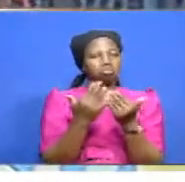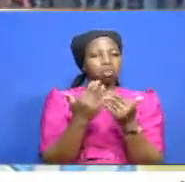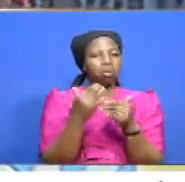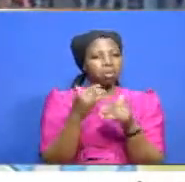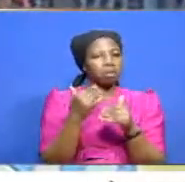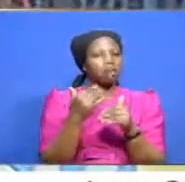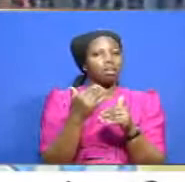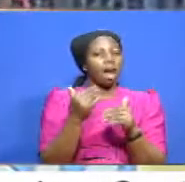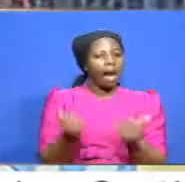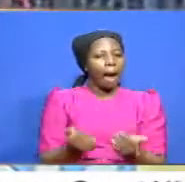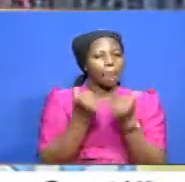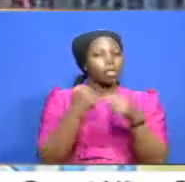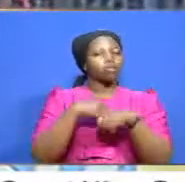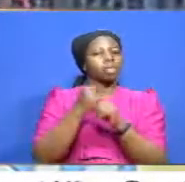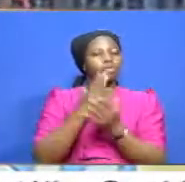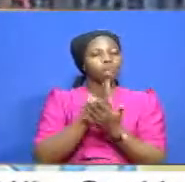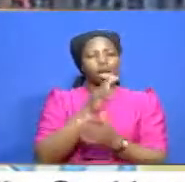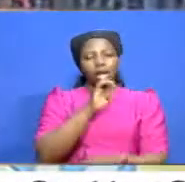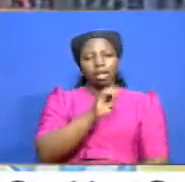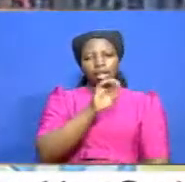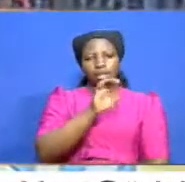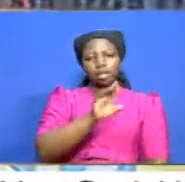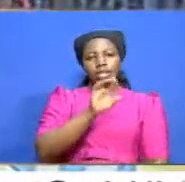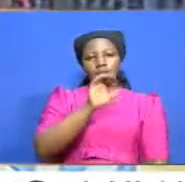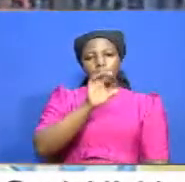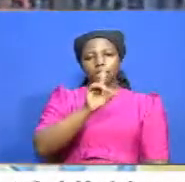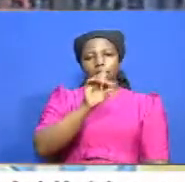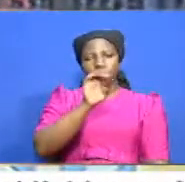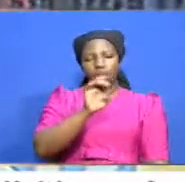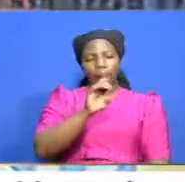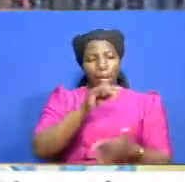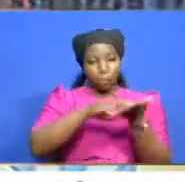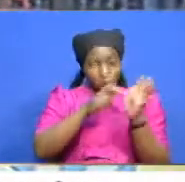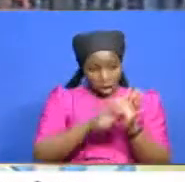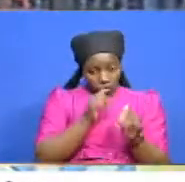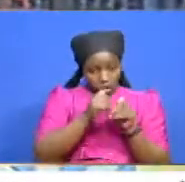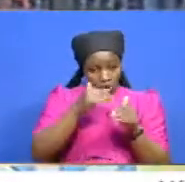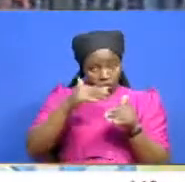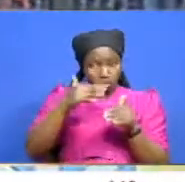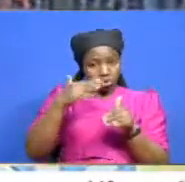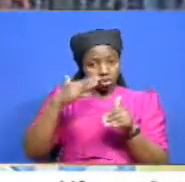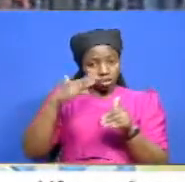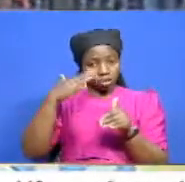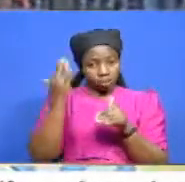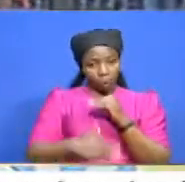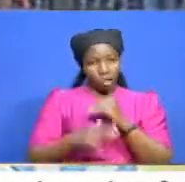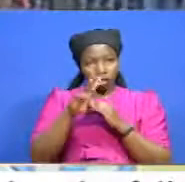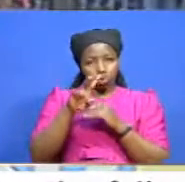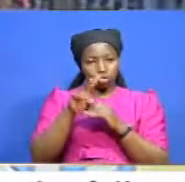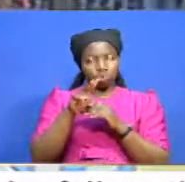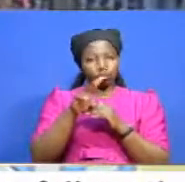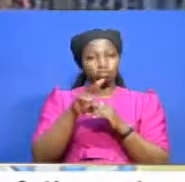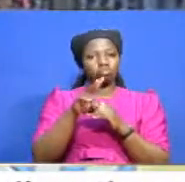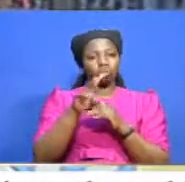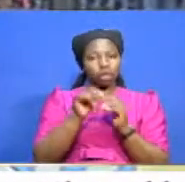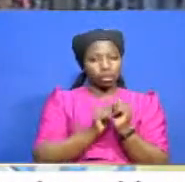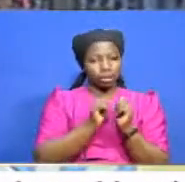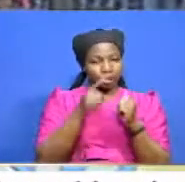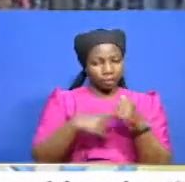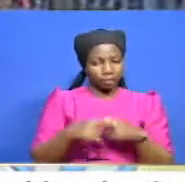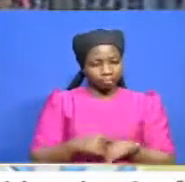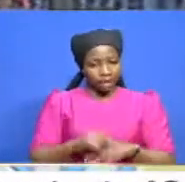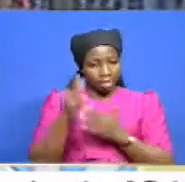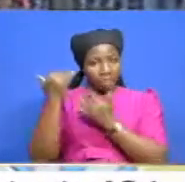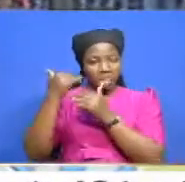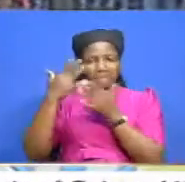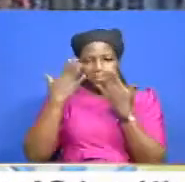completion of that ECD project that has stalled from 2015 and was expected to be completed in 2017, and